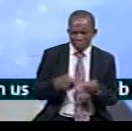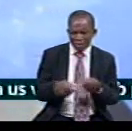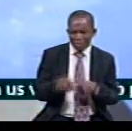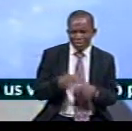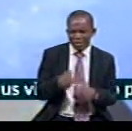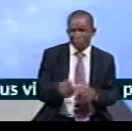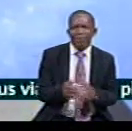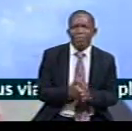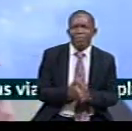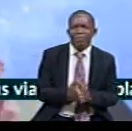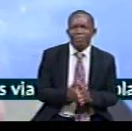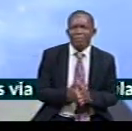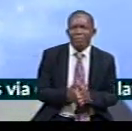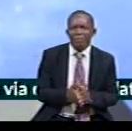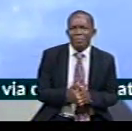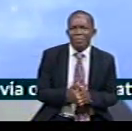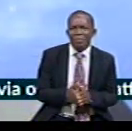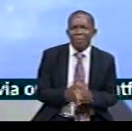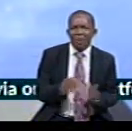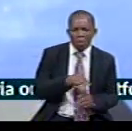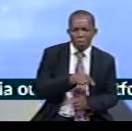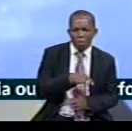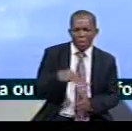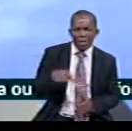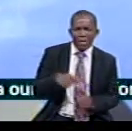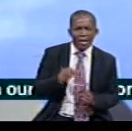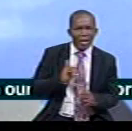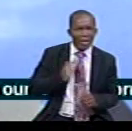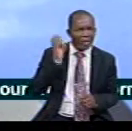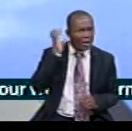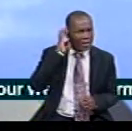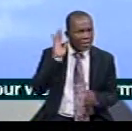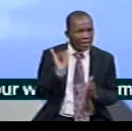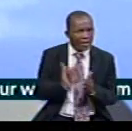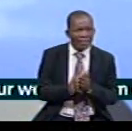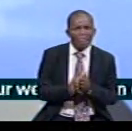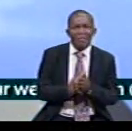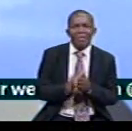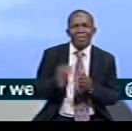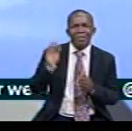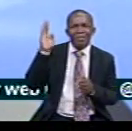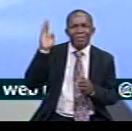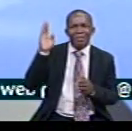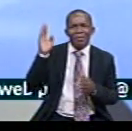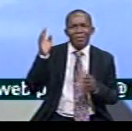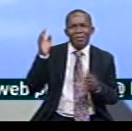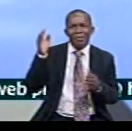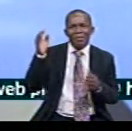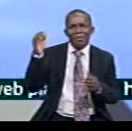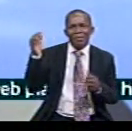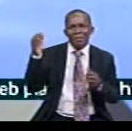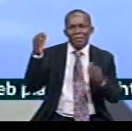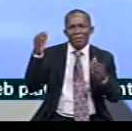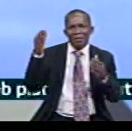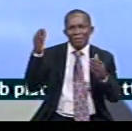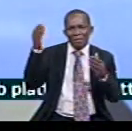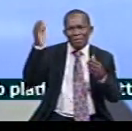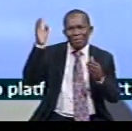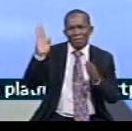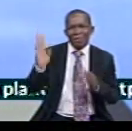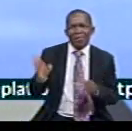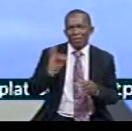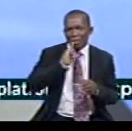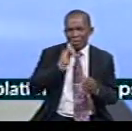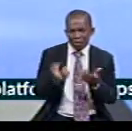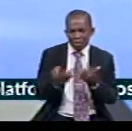avail. So when I heard that the GS was coming here, I said to myself that no matter be